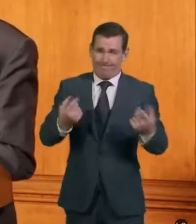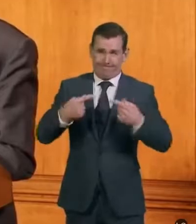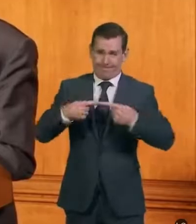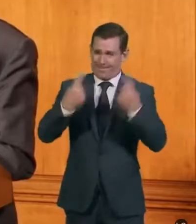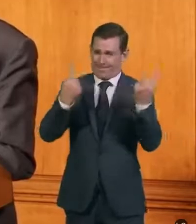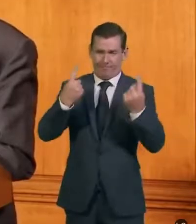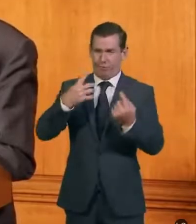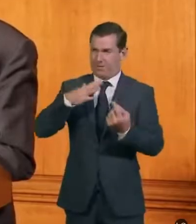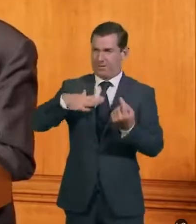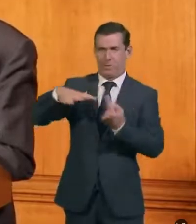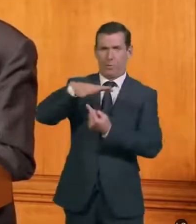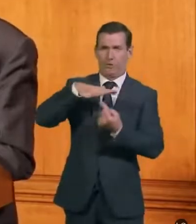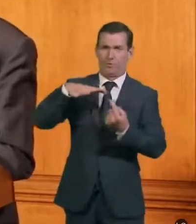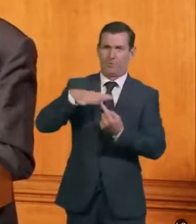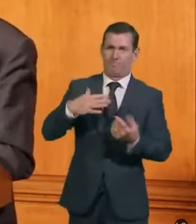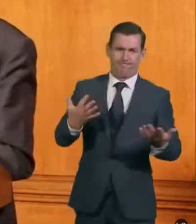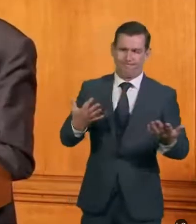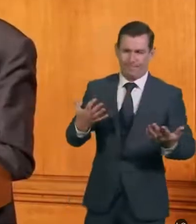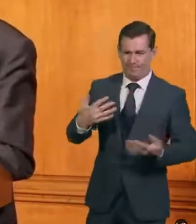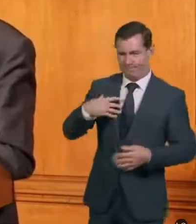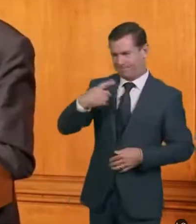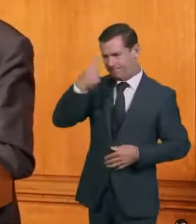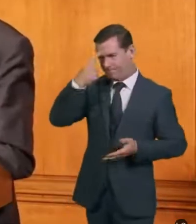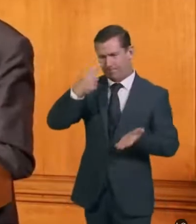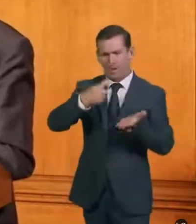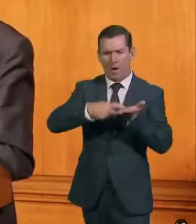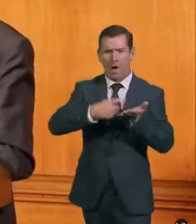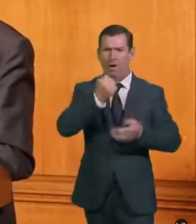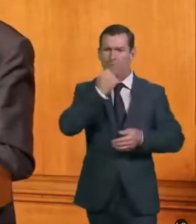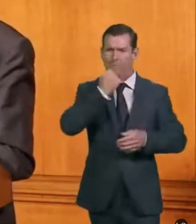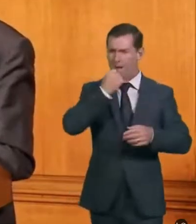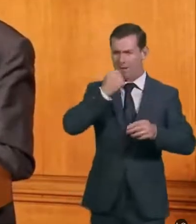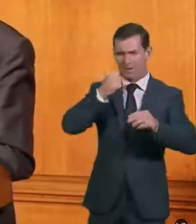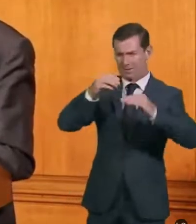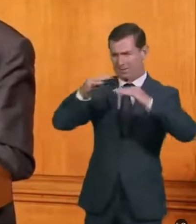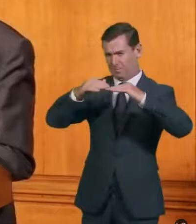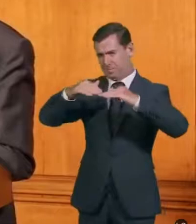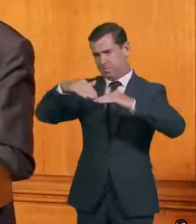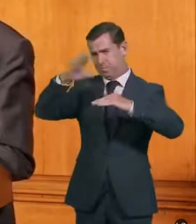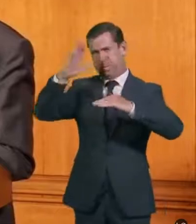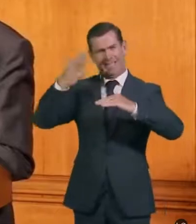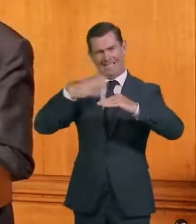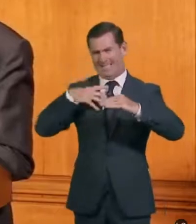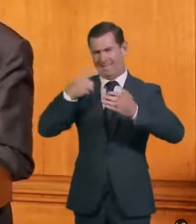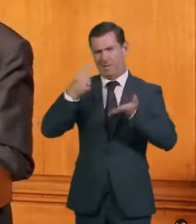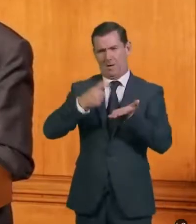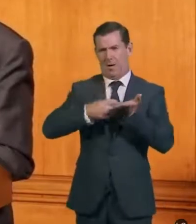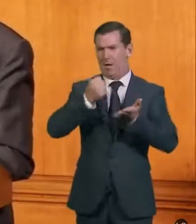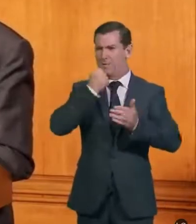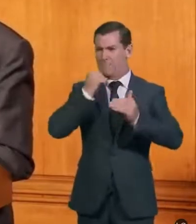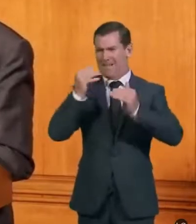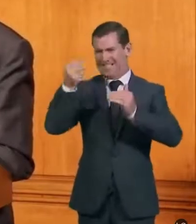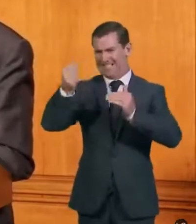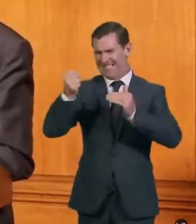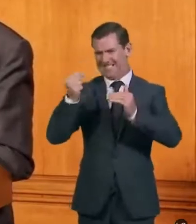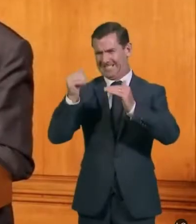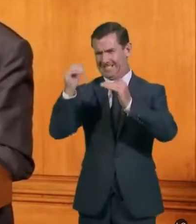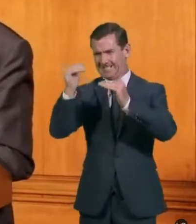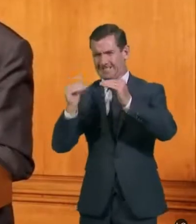where the R is above 1 and the numbers are high, we get the R below 1 for all the reasons that have been outlined, including, of course,